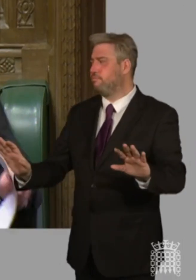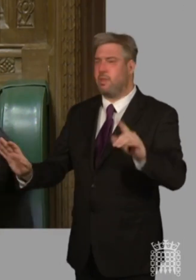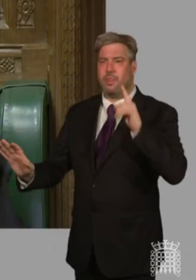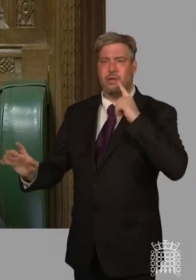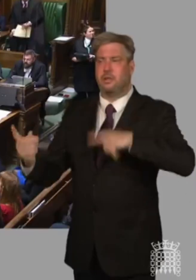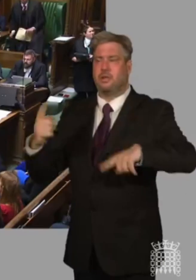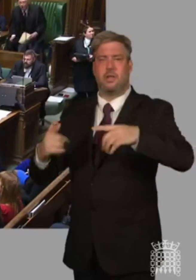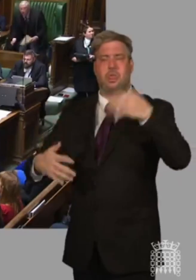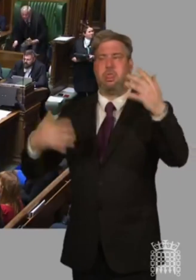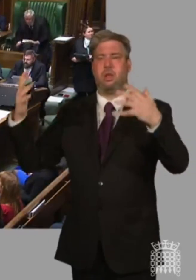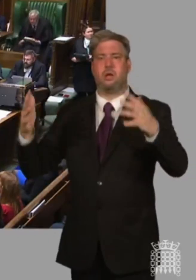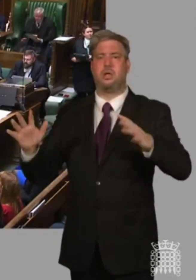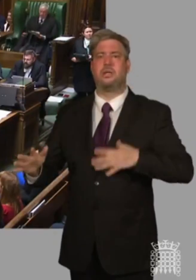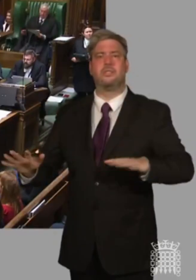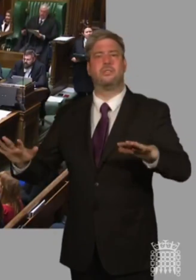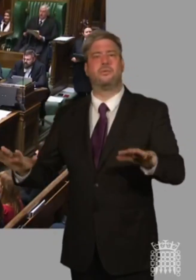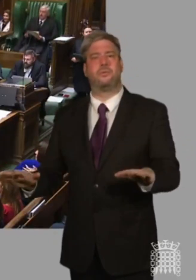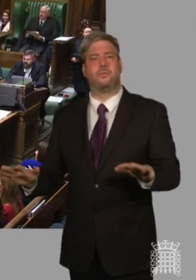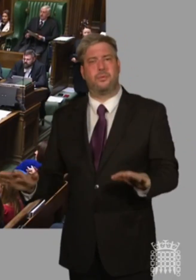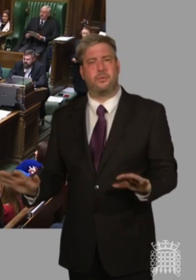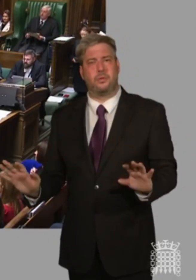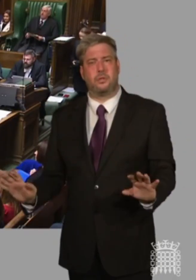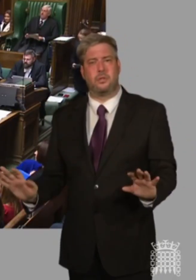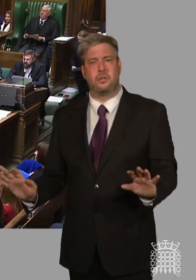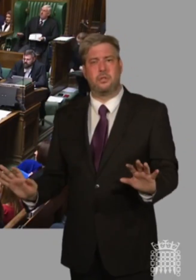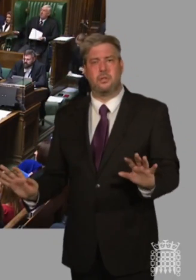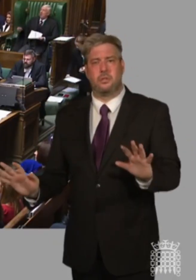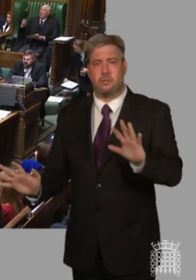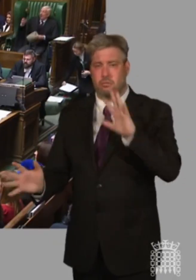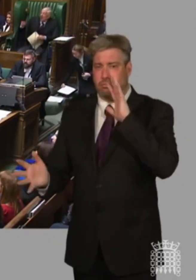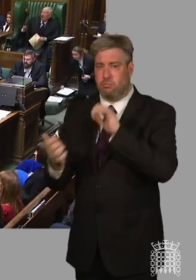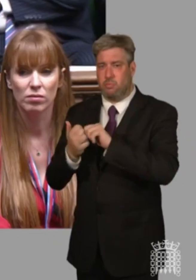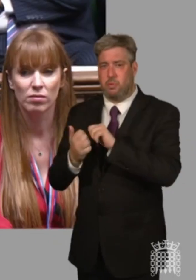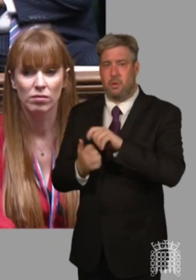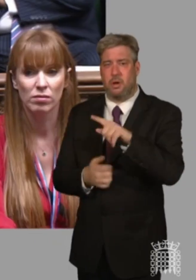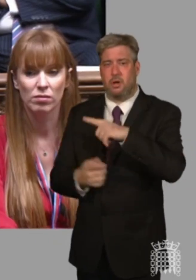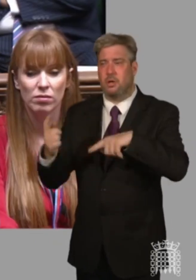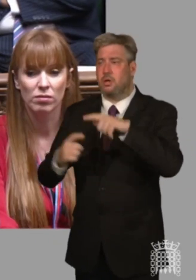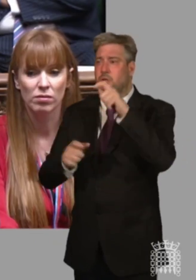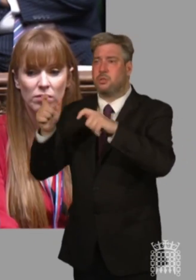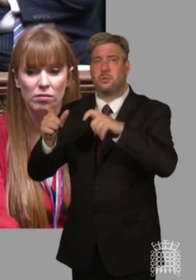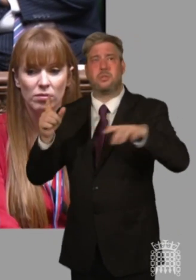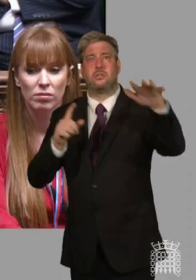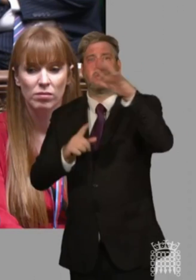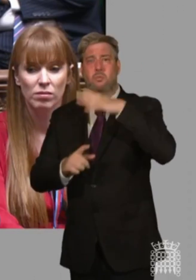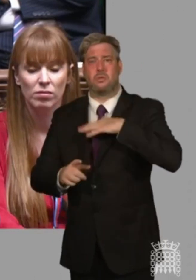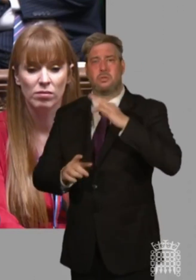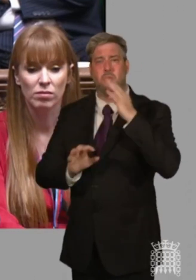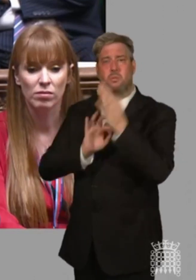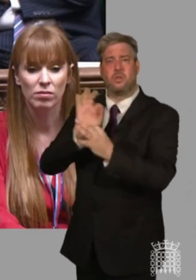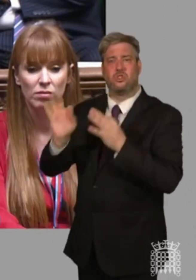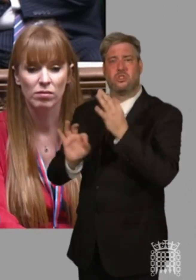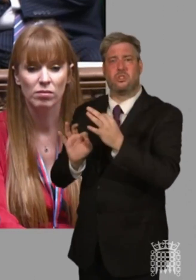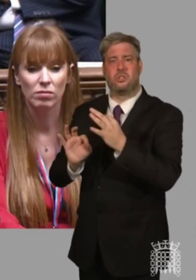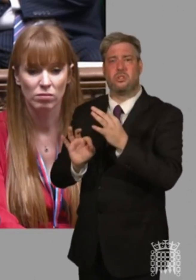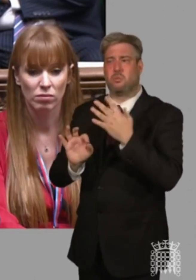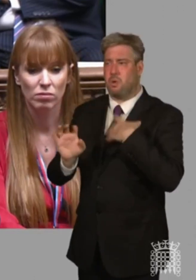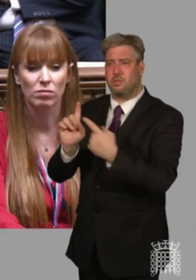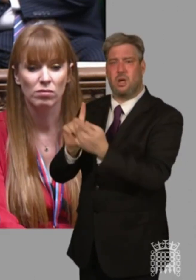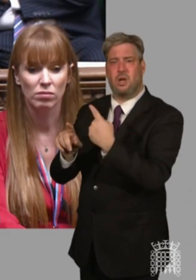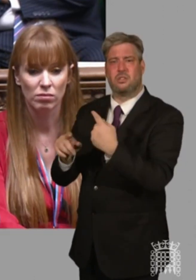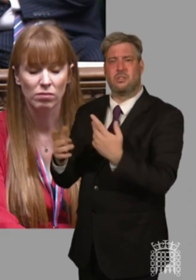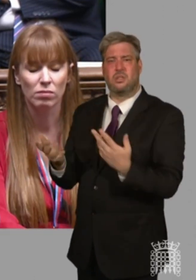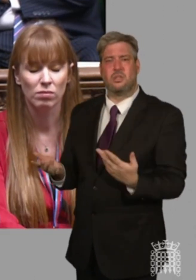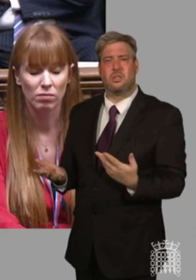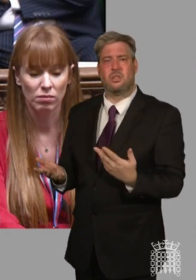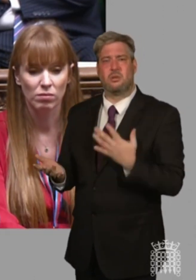no more. Keir Starmer. I think the role of the Prime Minister is to ensure that every single citizen in this country feels safe and respected.